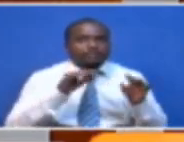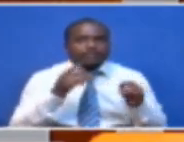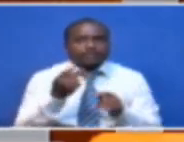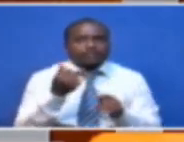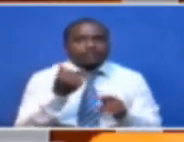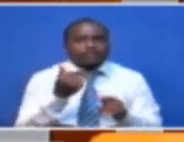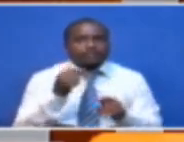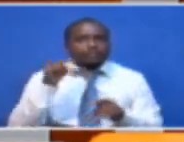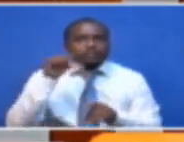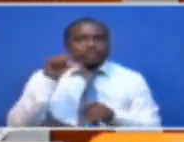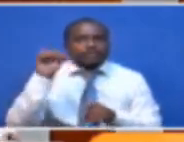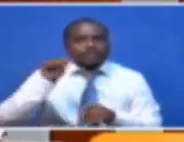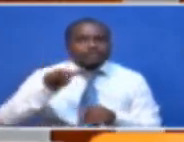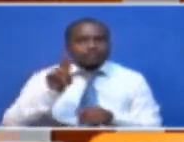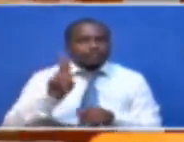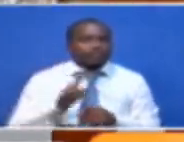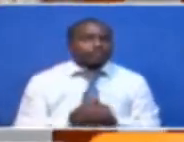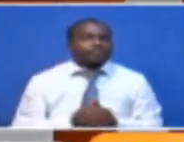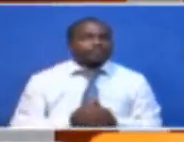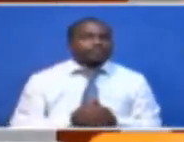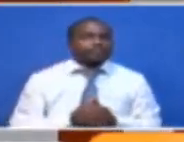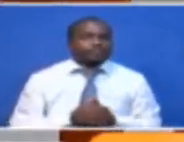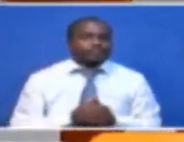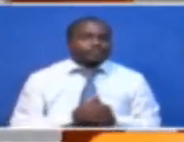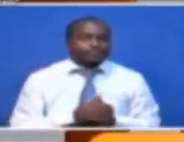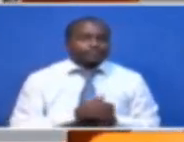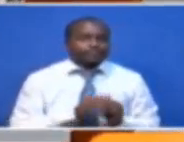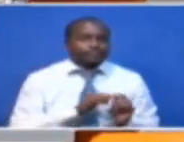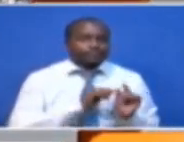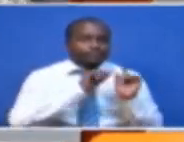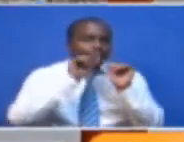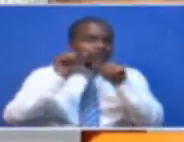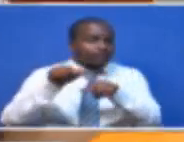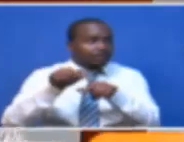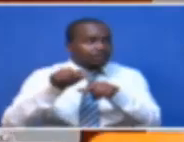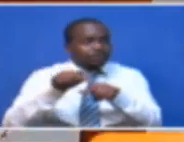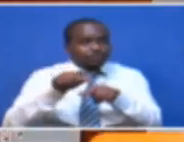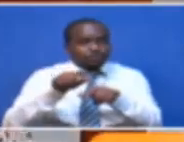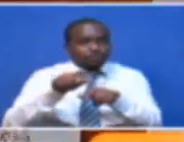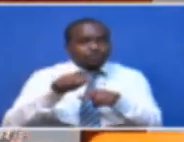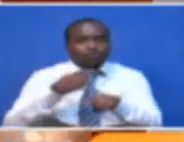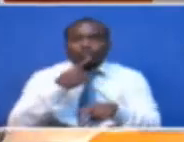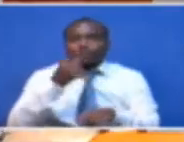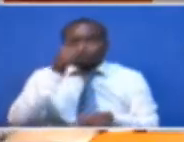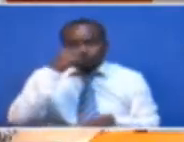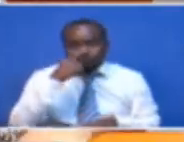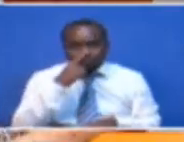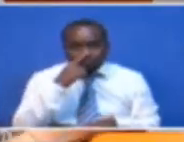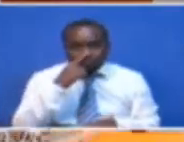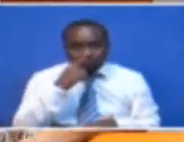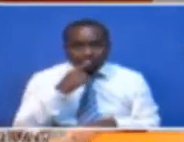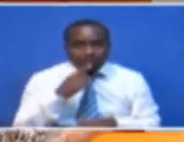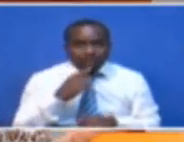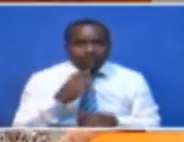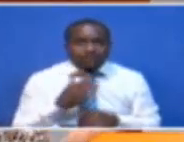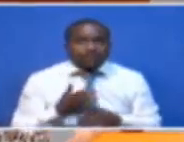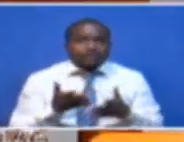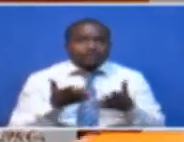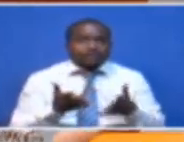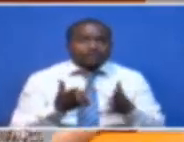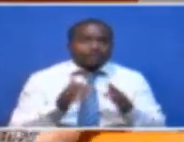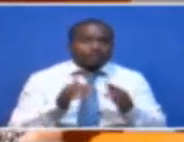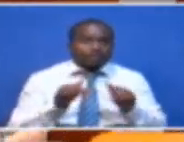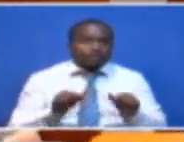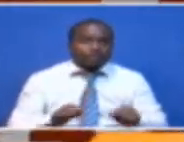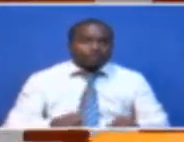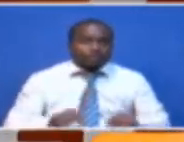service officers. So he took them to Kabarak. From Kabarak, now the Major now, Lazaro, and his